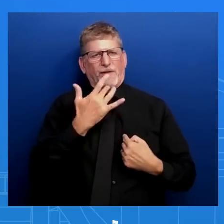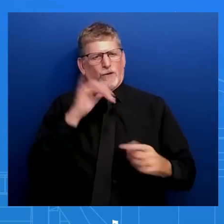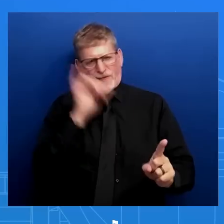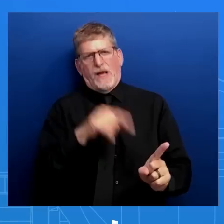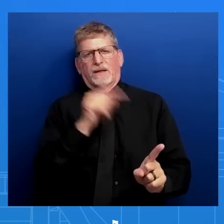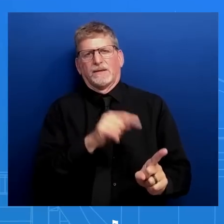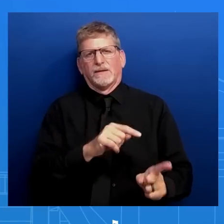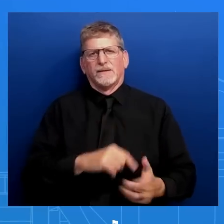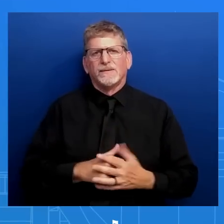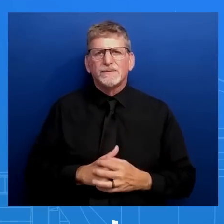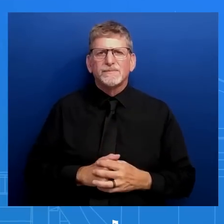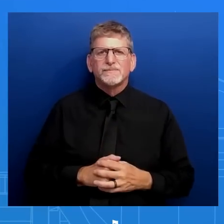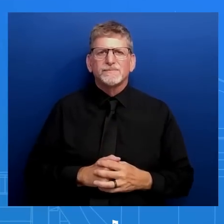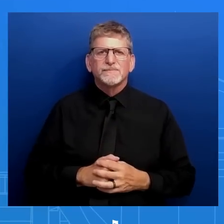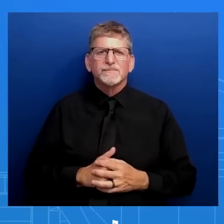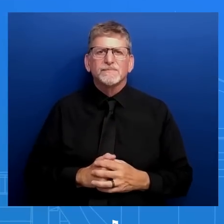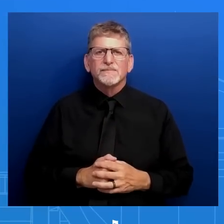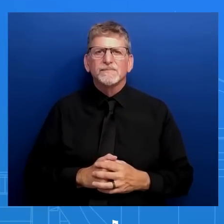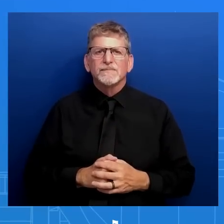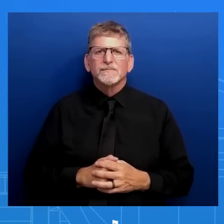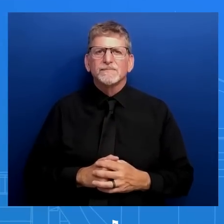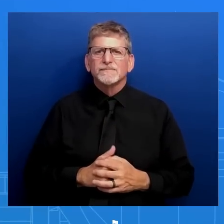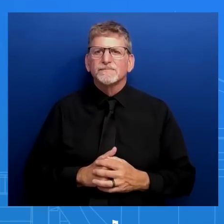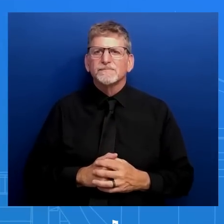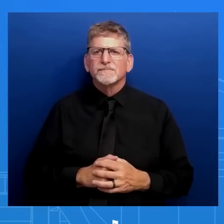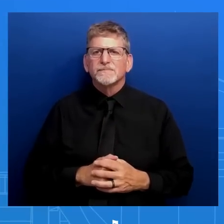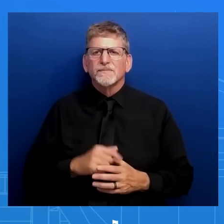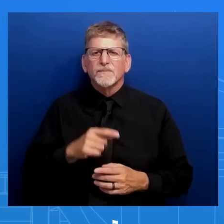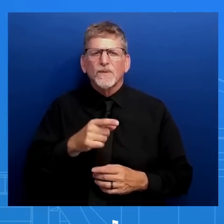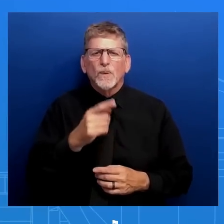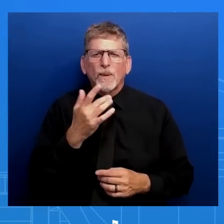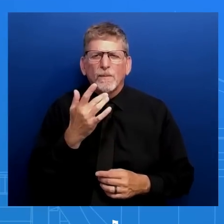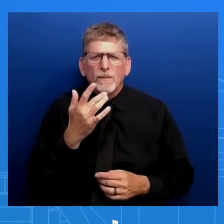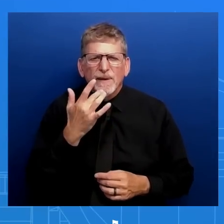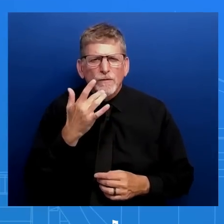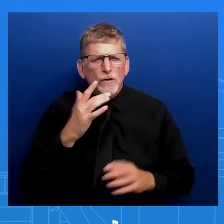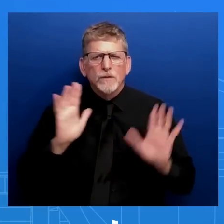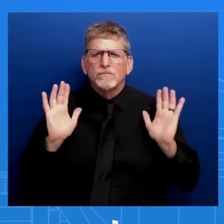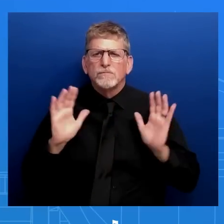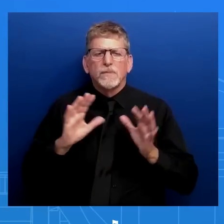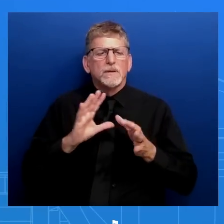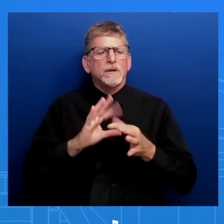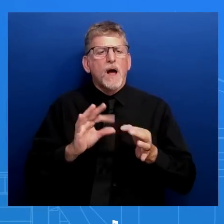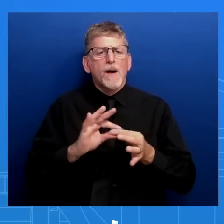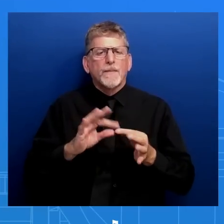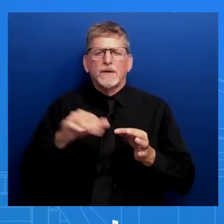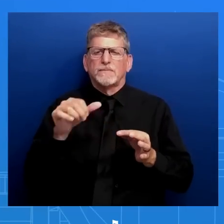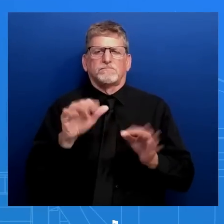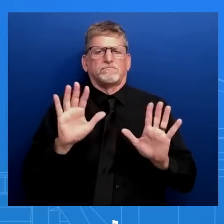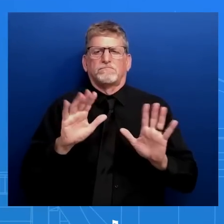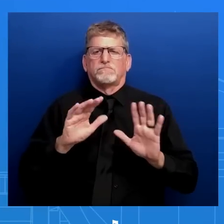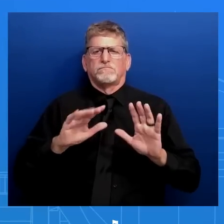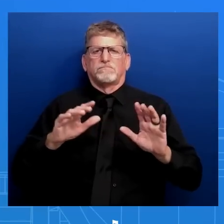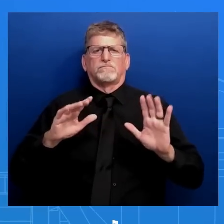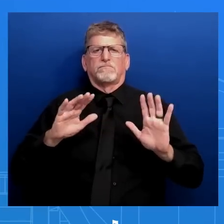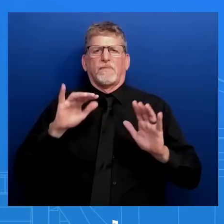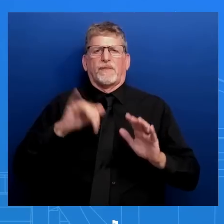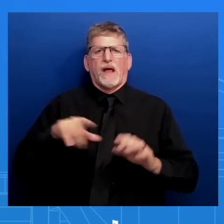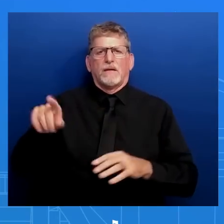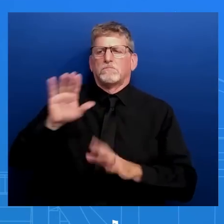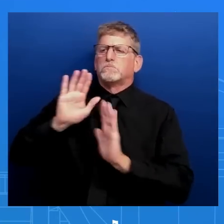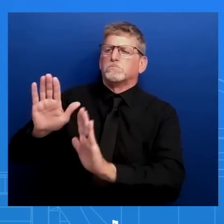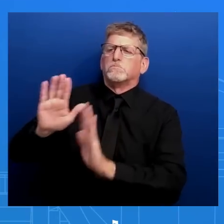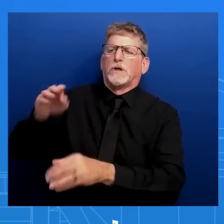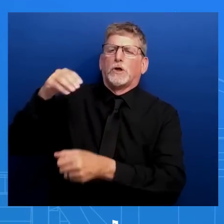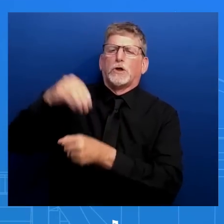to comment on Putin's grip on power in Russia by saying it's an internal Russian matter. Is that a deliberate decision by the U.S. government to